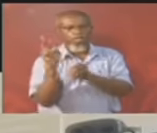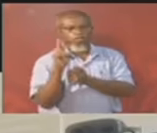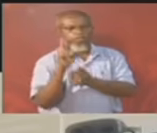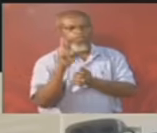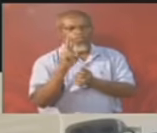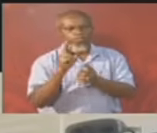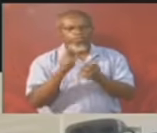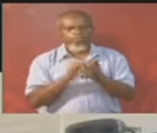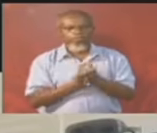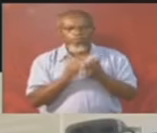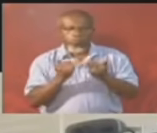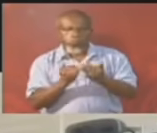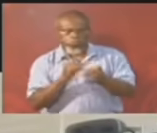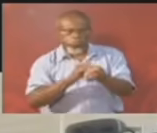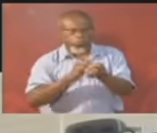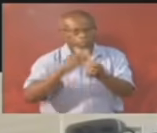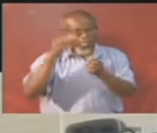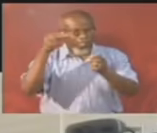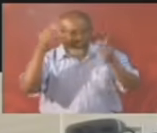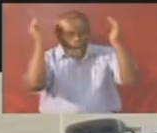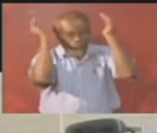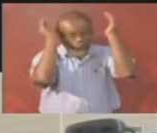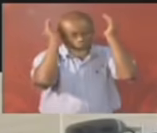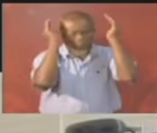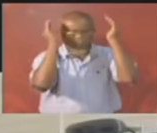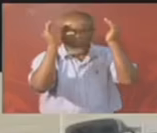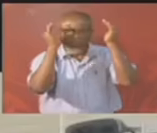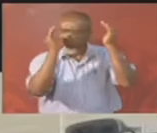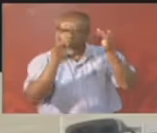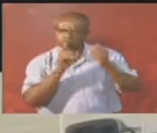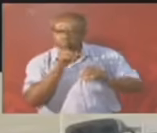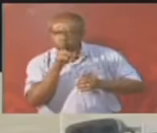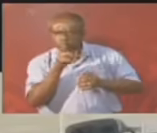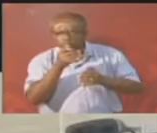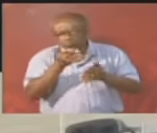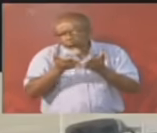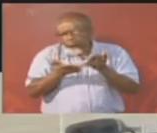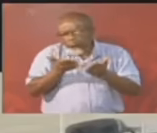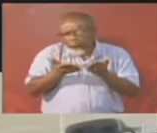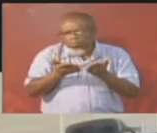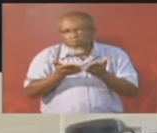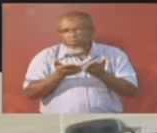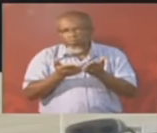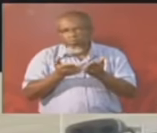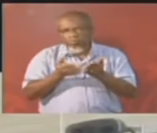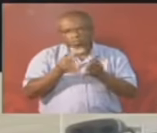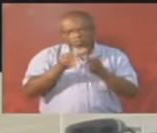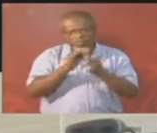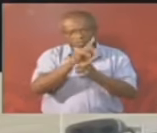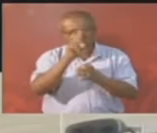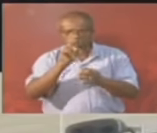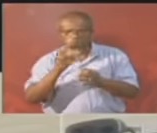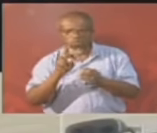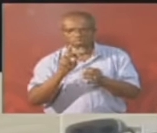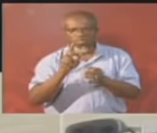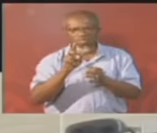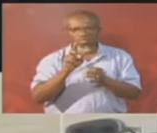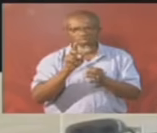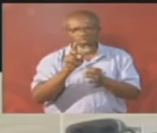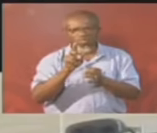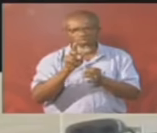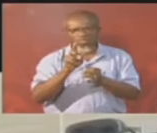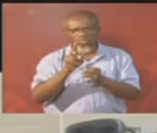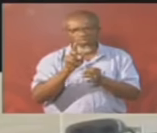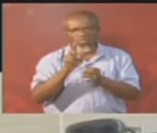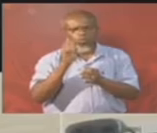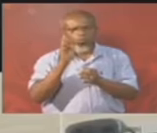with Dr. Heinz. Dr. Heinz, I'm not sure if this question, rests, with you in